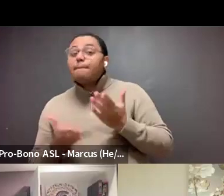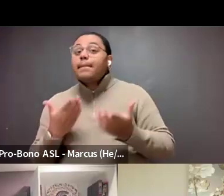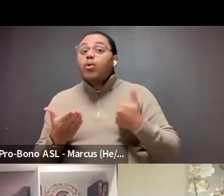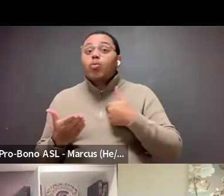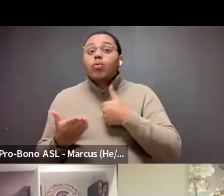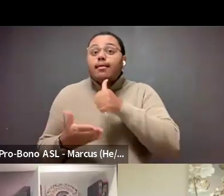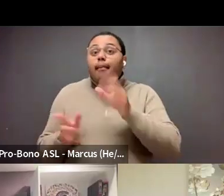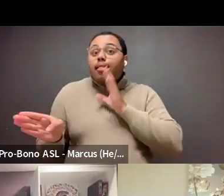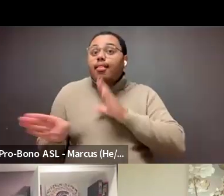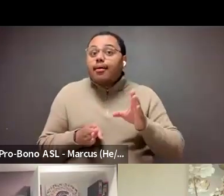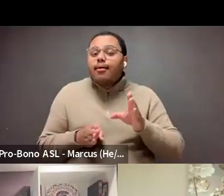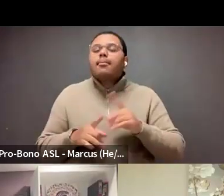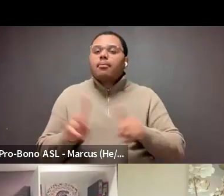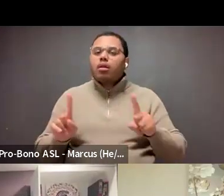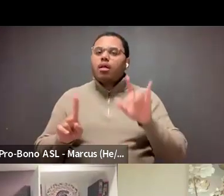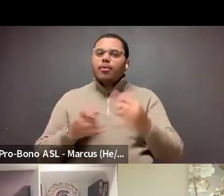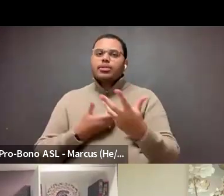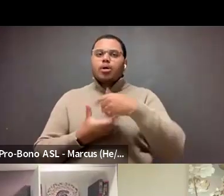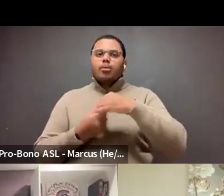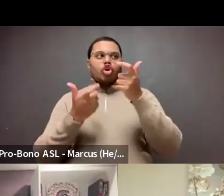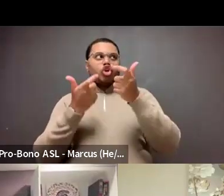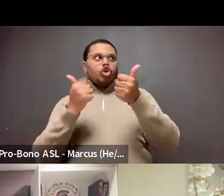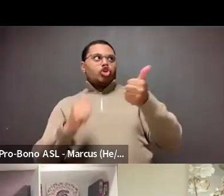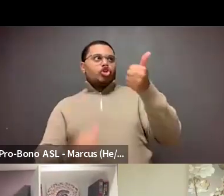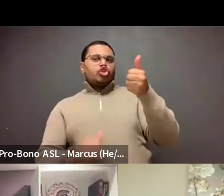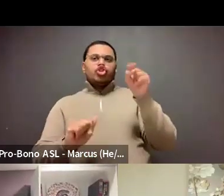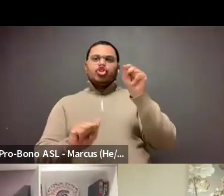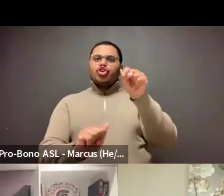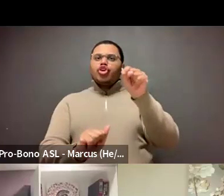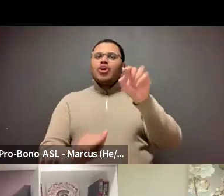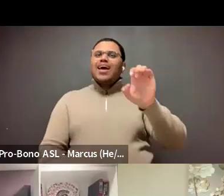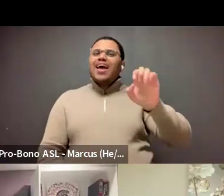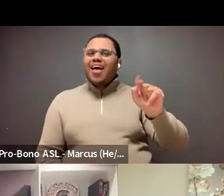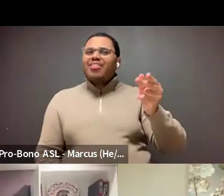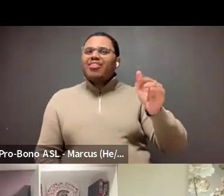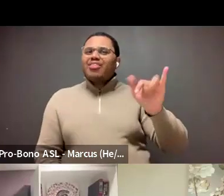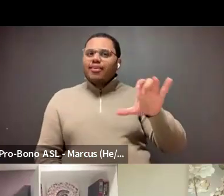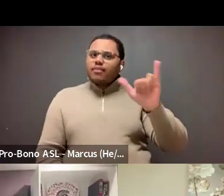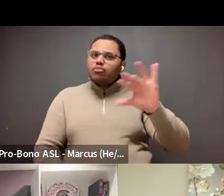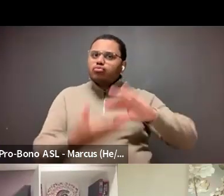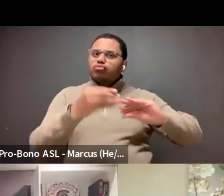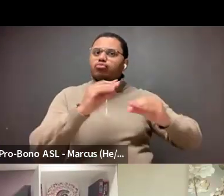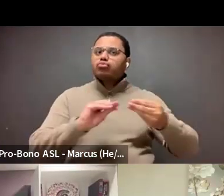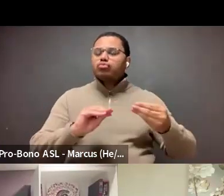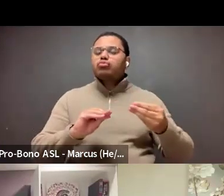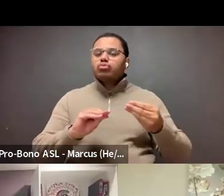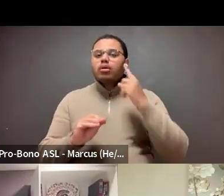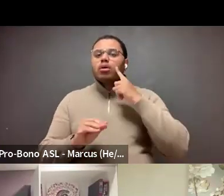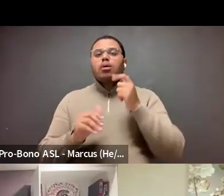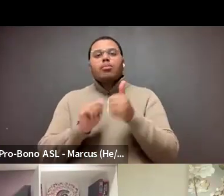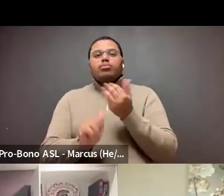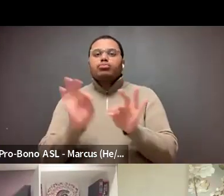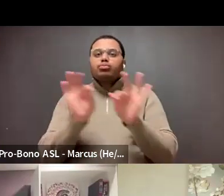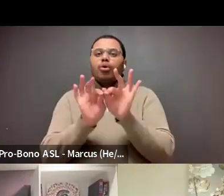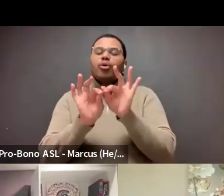choreographed, but that was a part of like a larger ethic of the story that we're telling. But I do think that it's most important to start